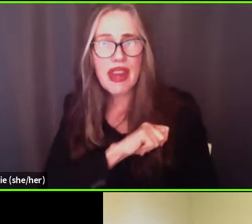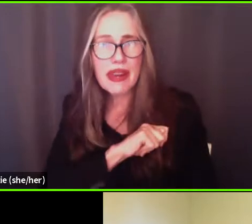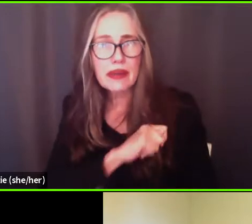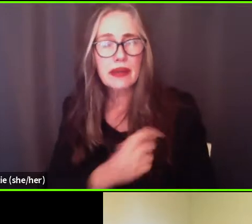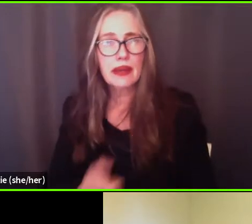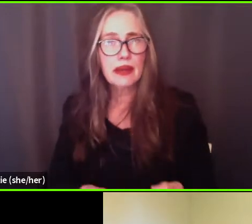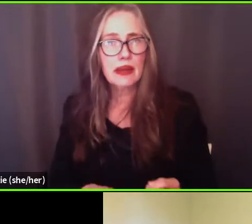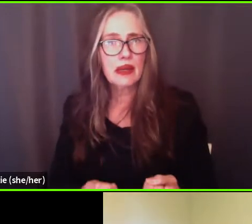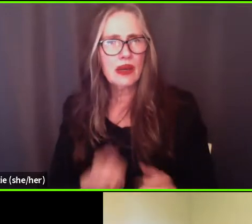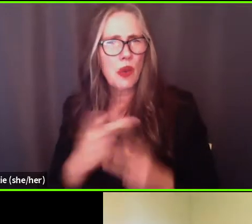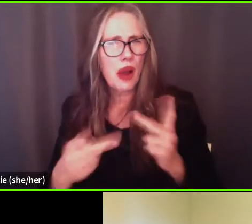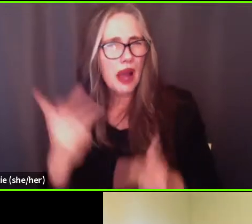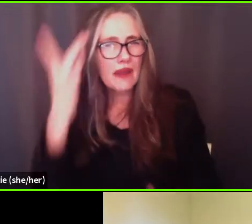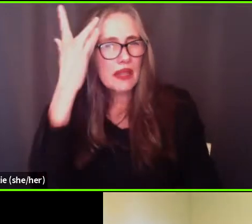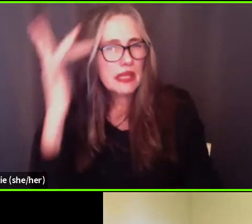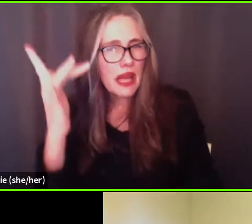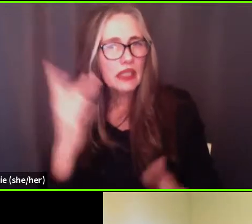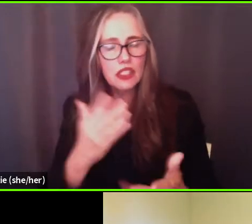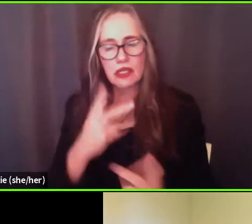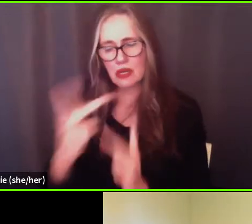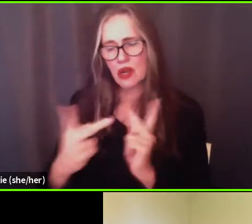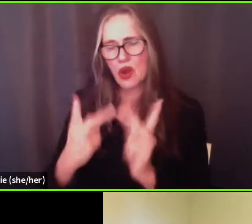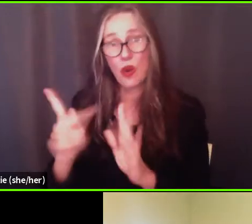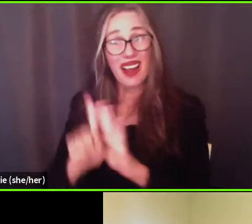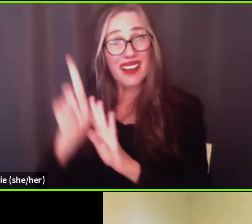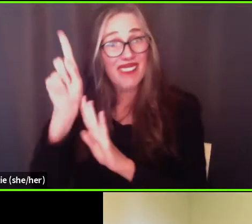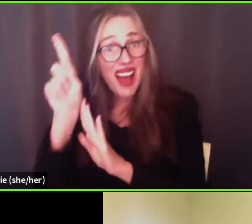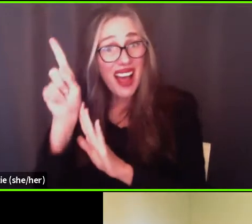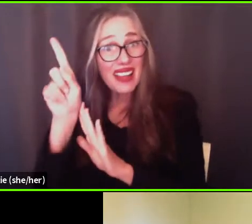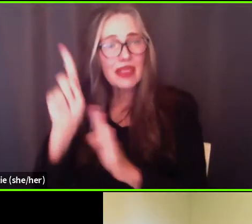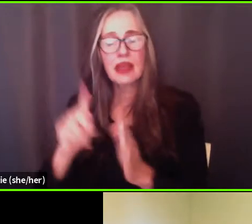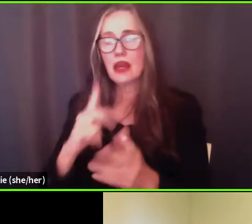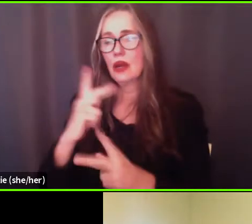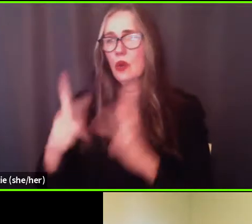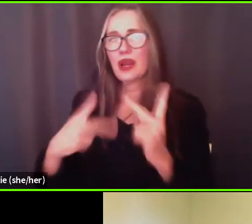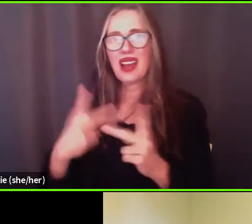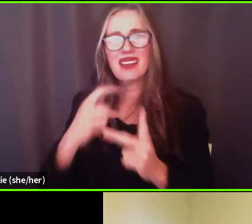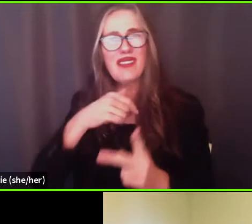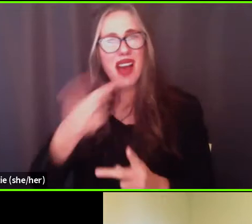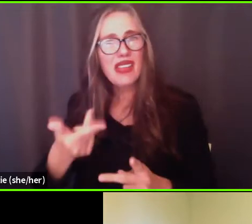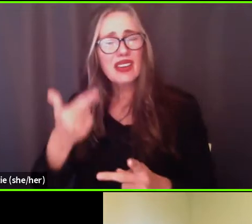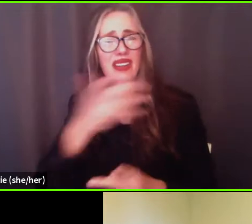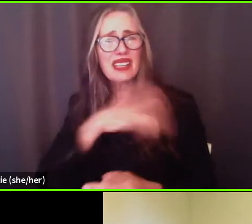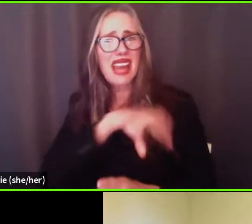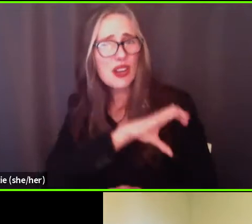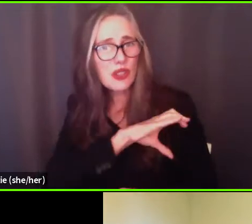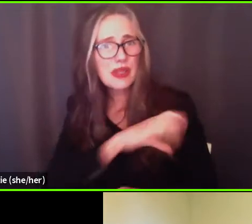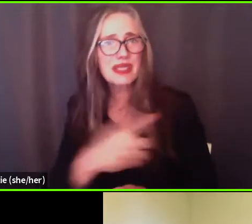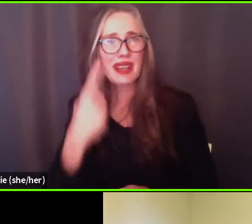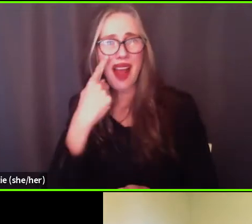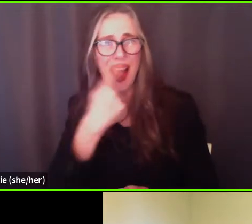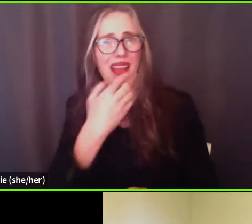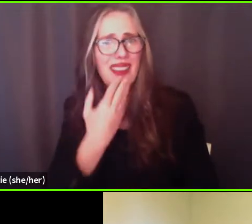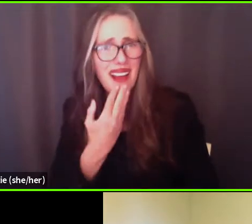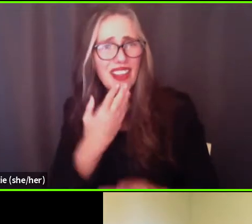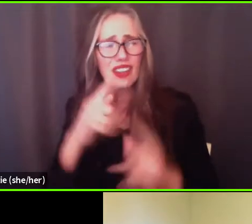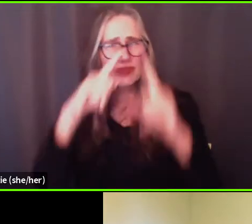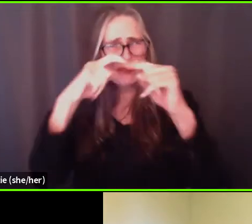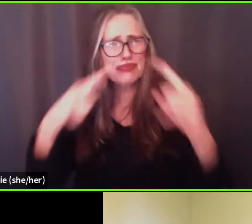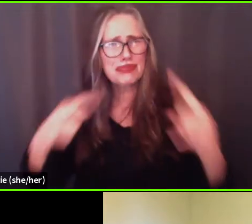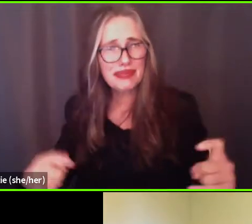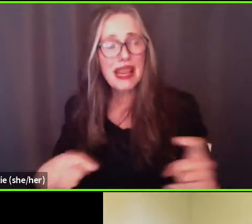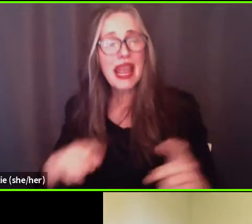phenotype and other traits so um i'm looking forward to having this conversation with milton about the impact of these these